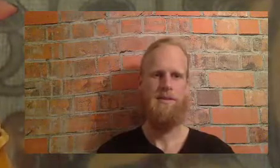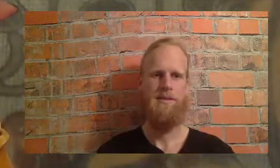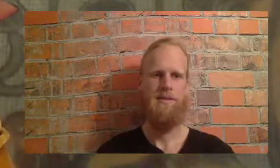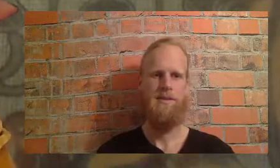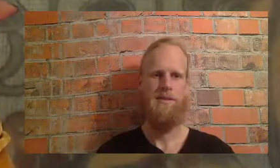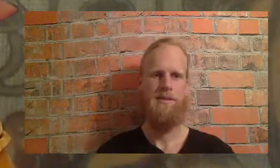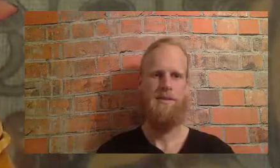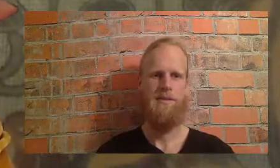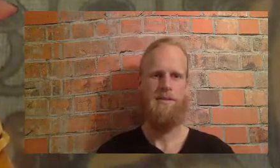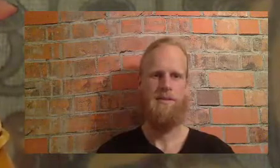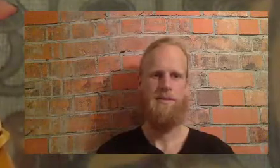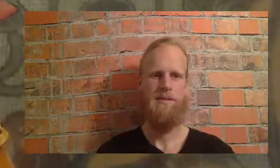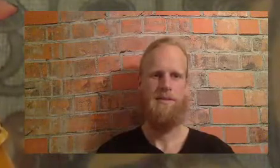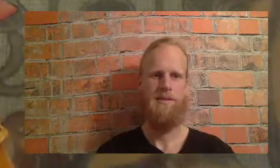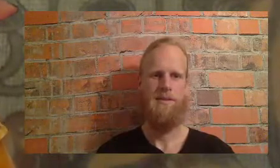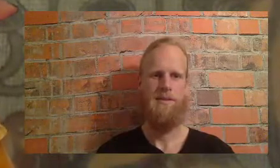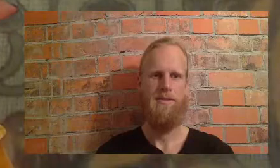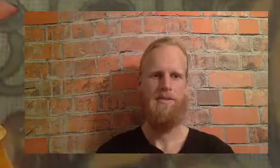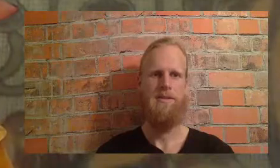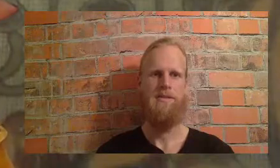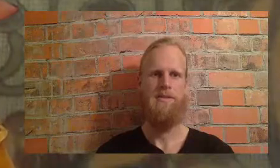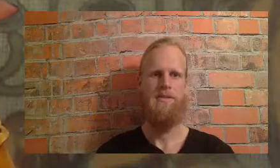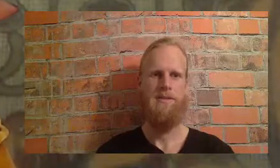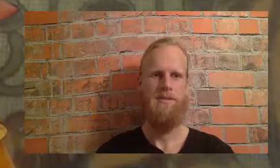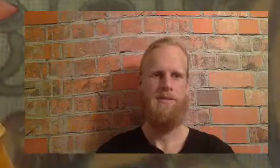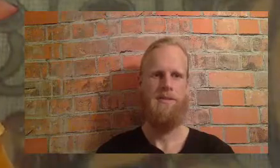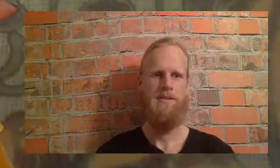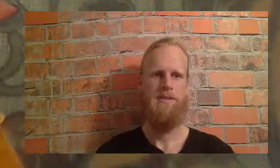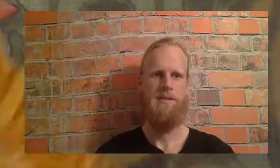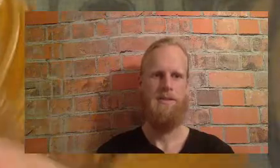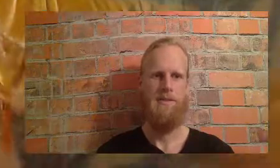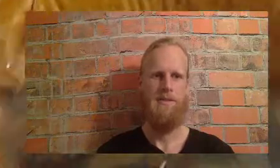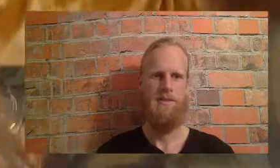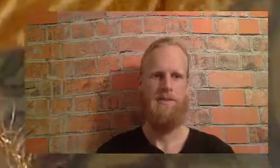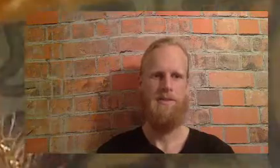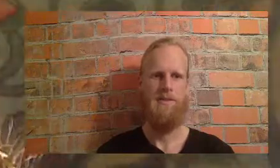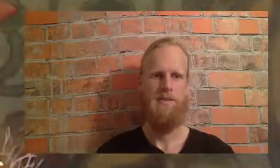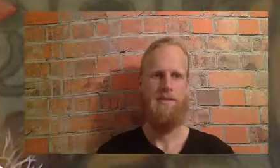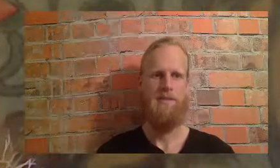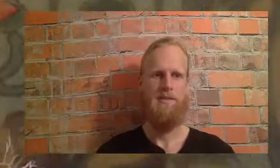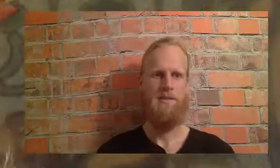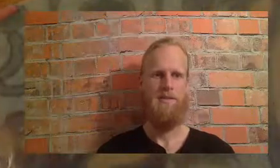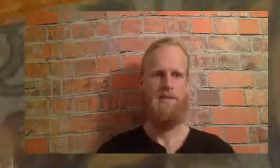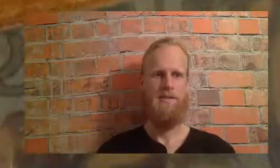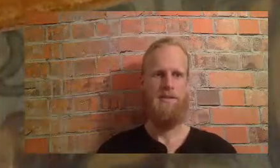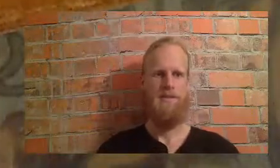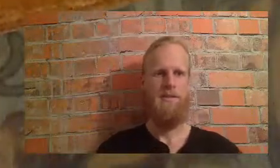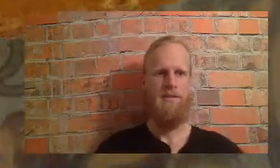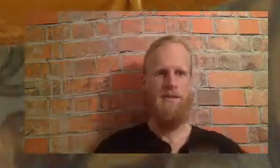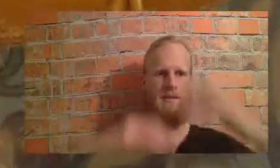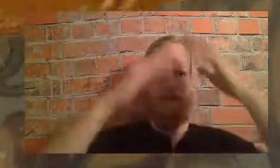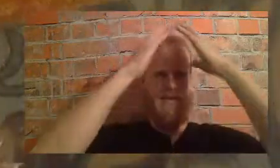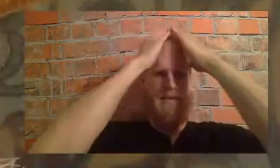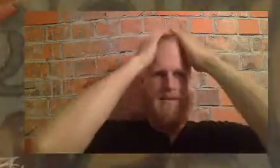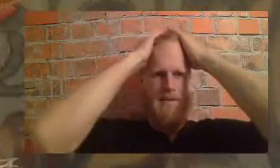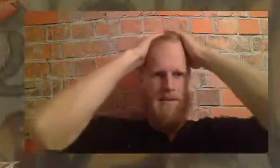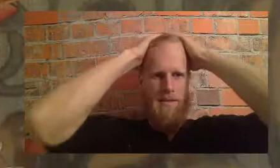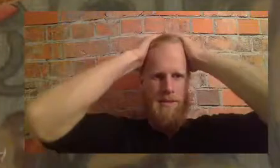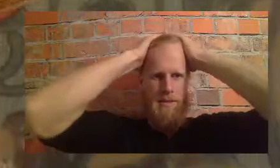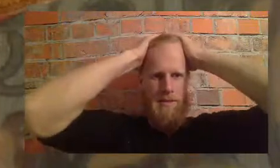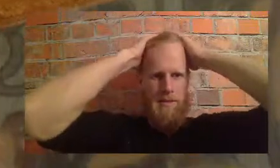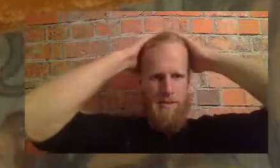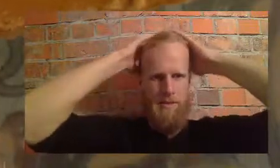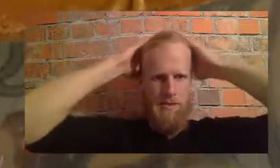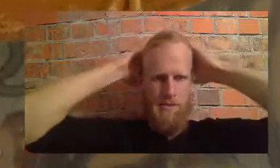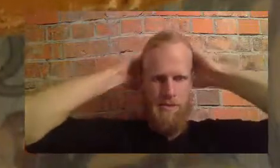help significantly, sometimes completely. So tapping the top of the head. What is